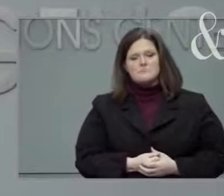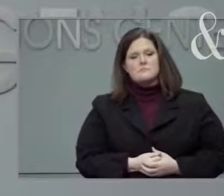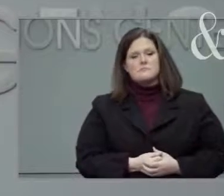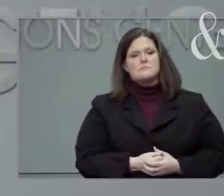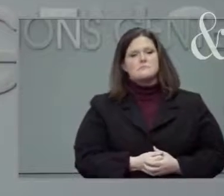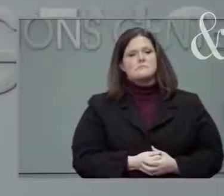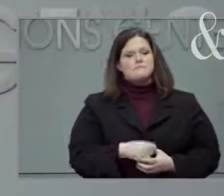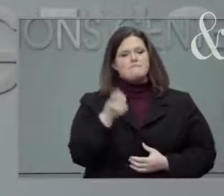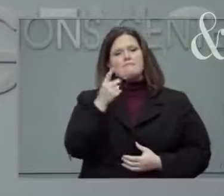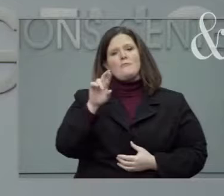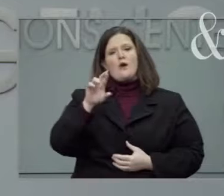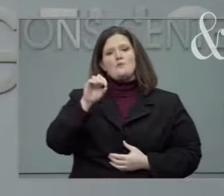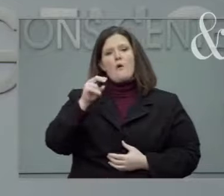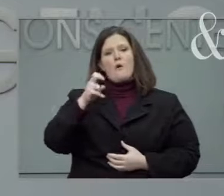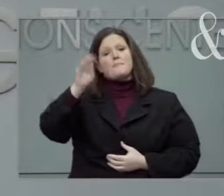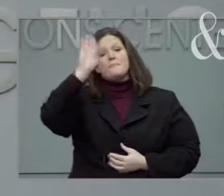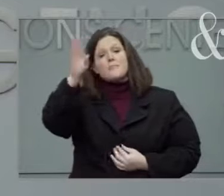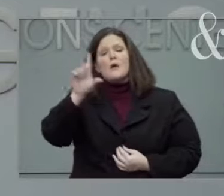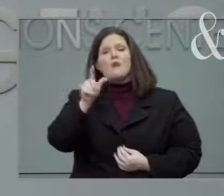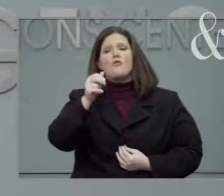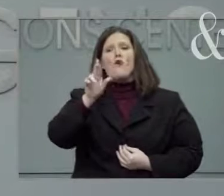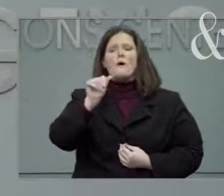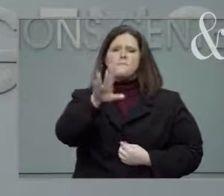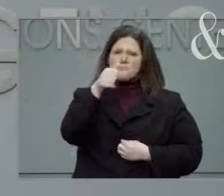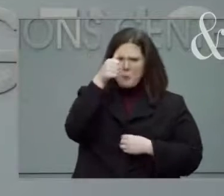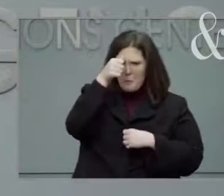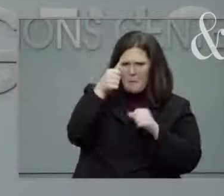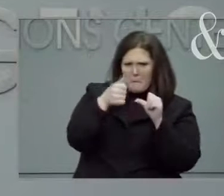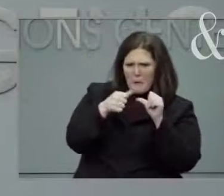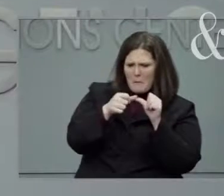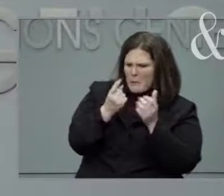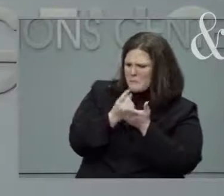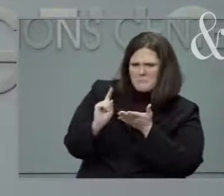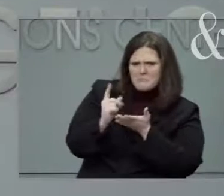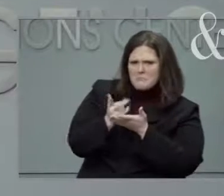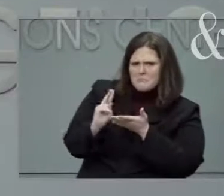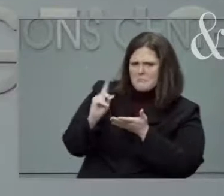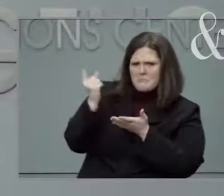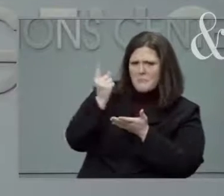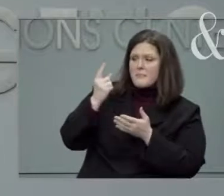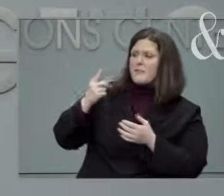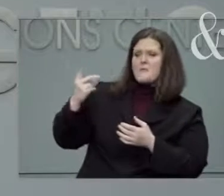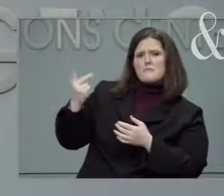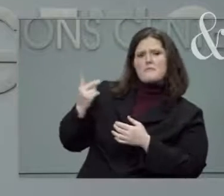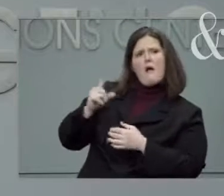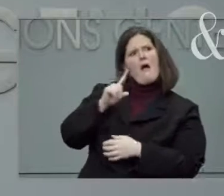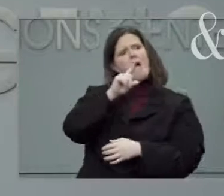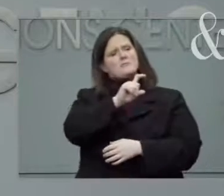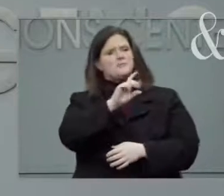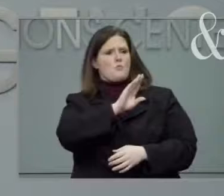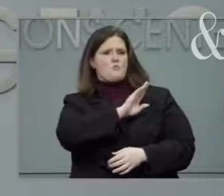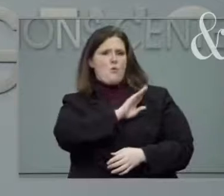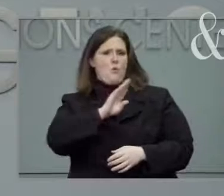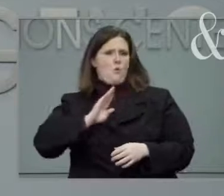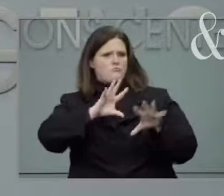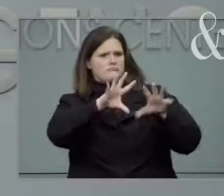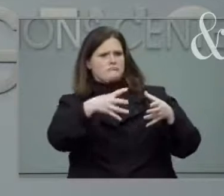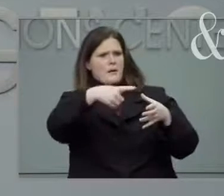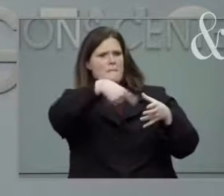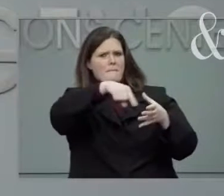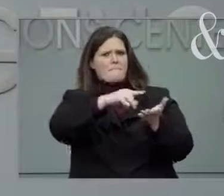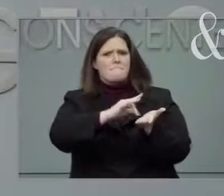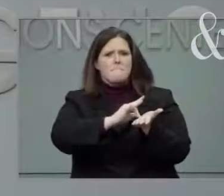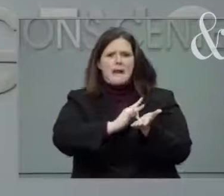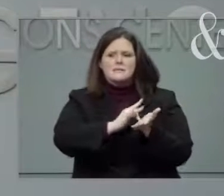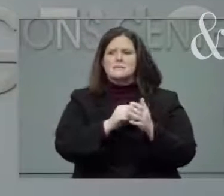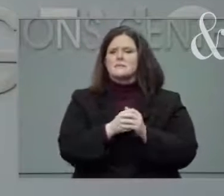Hi, Laura. As you may remember, a number of weeks back, the governor and I asked the boards of medicine, nursing, pharmacy, and others to work with